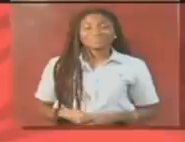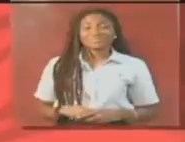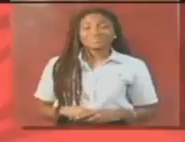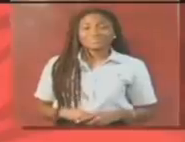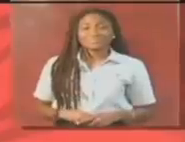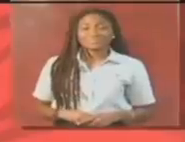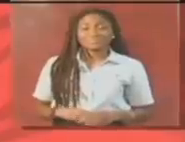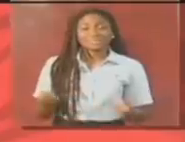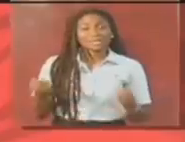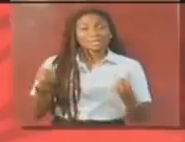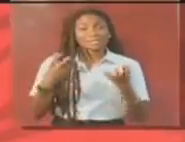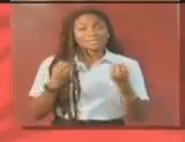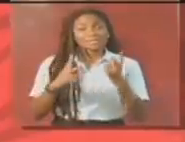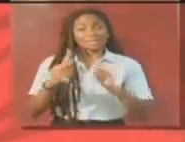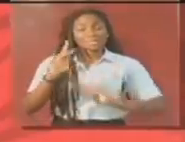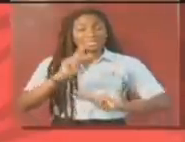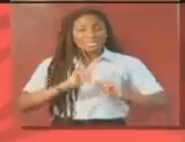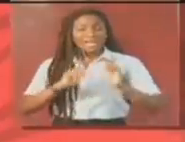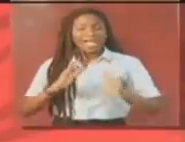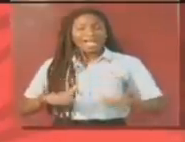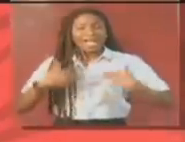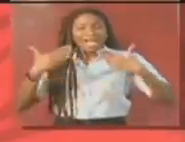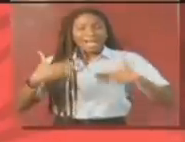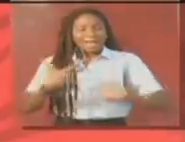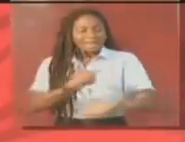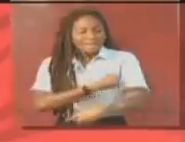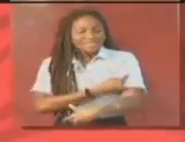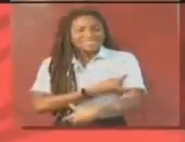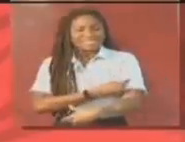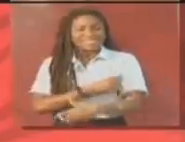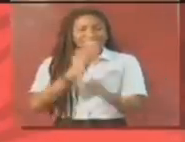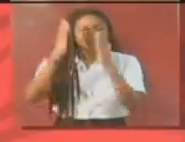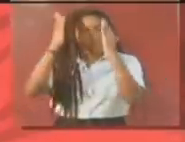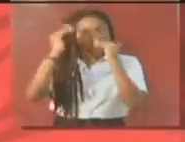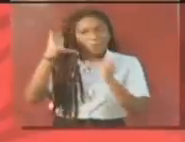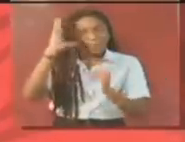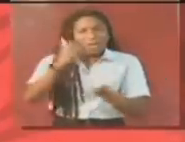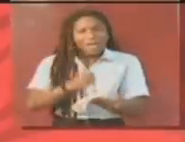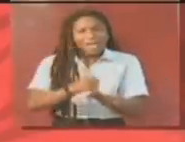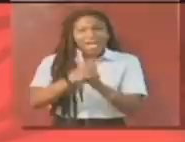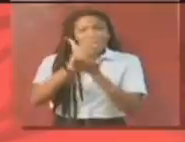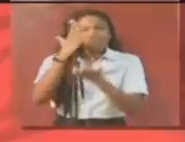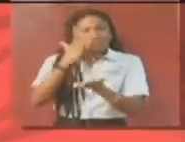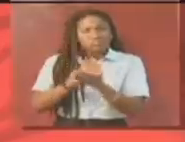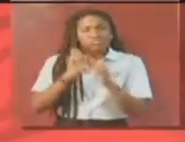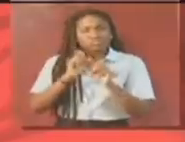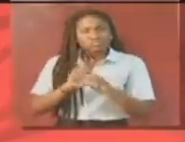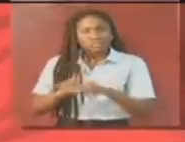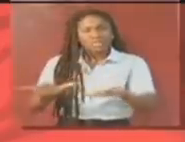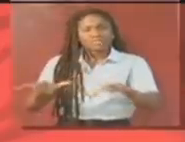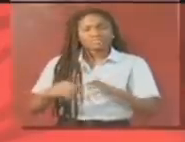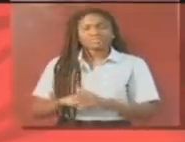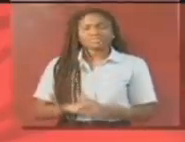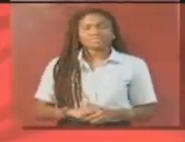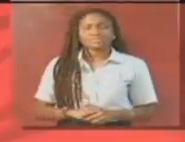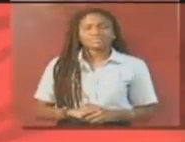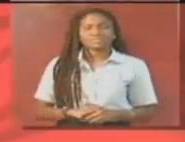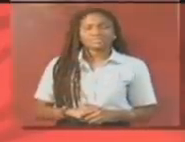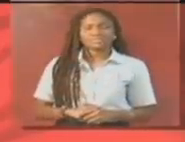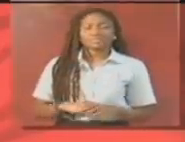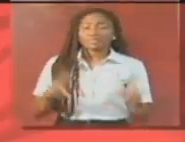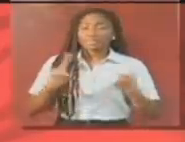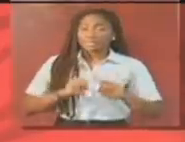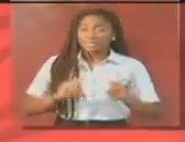at the vaccine rollout and the hope that it poses for curbing the spread. However, the recent surge in cases is a